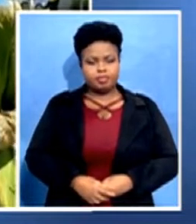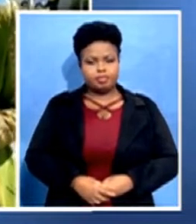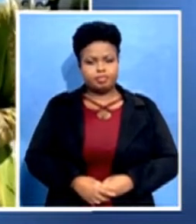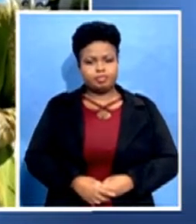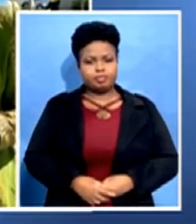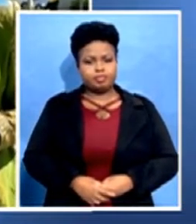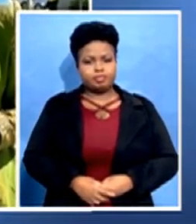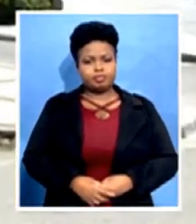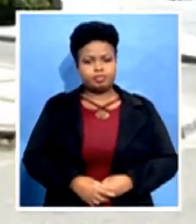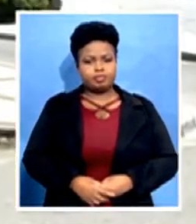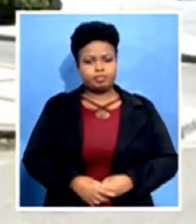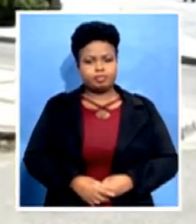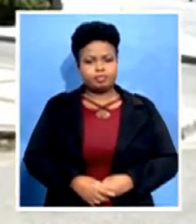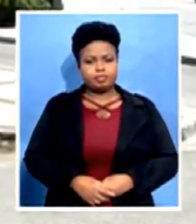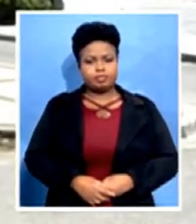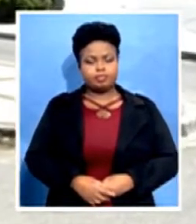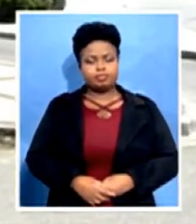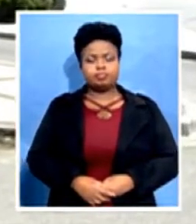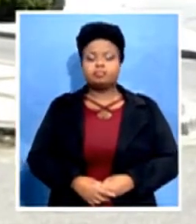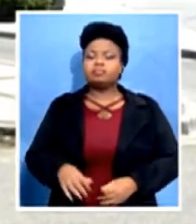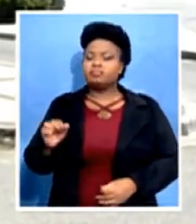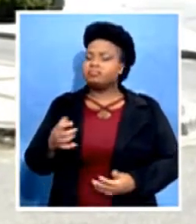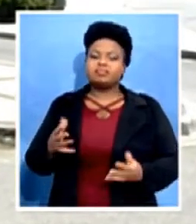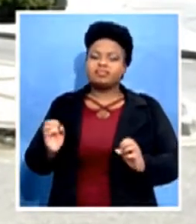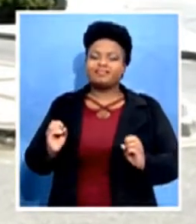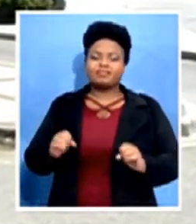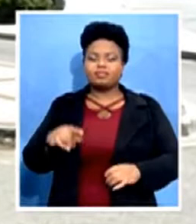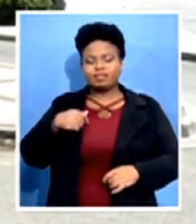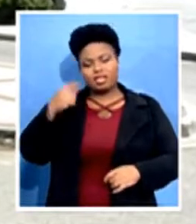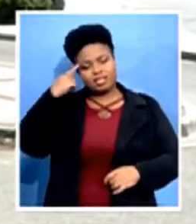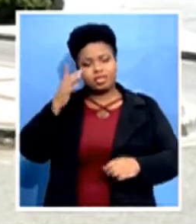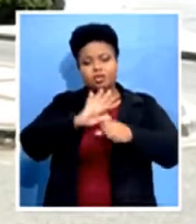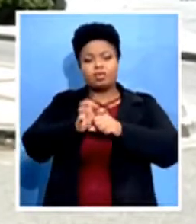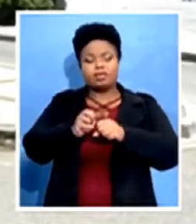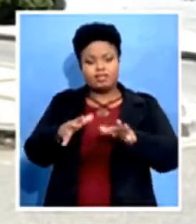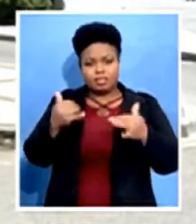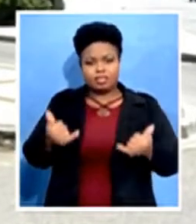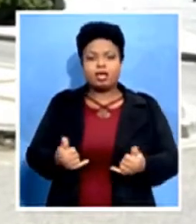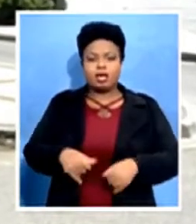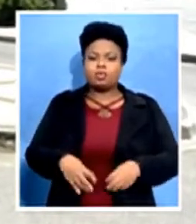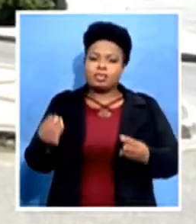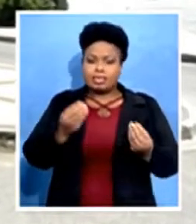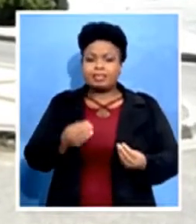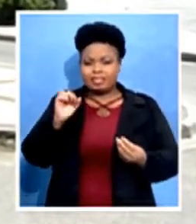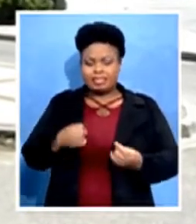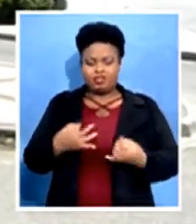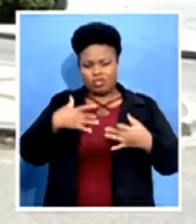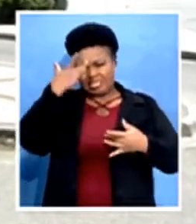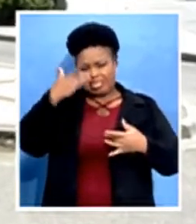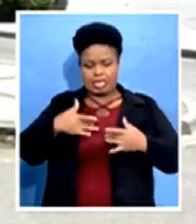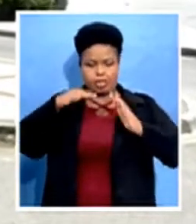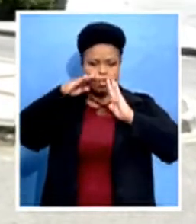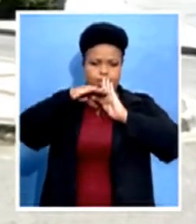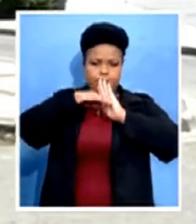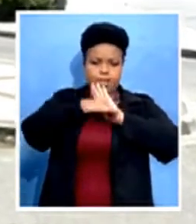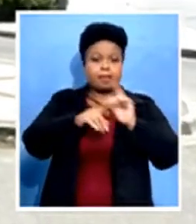Absolutely not. I think that the COVID-19 pandemic, the numbers, although the infection numbers are decreasing, but the death rate is going up. I think the fight is